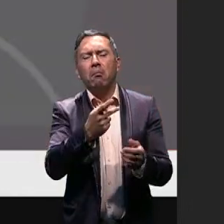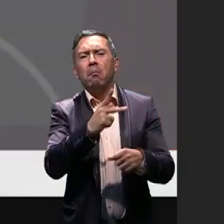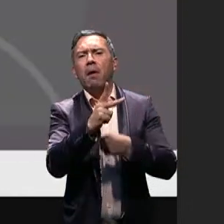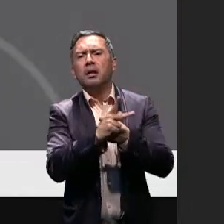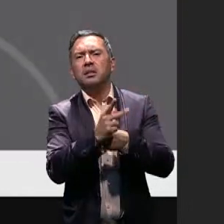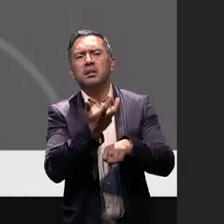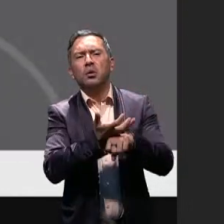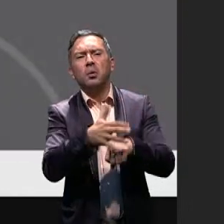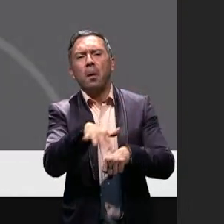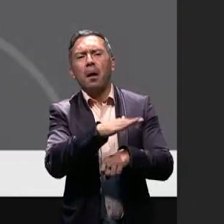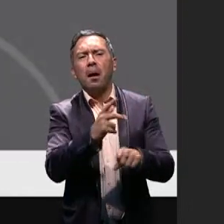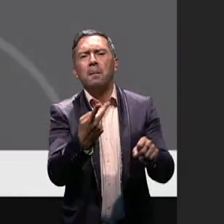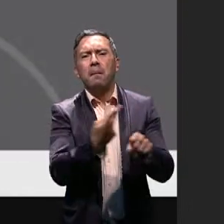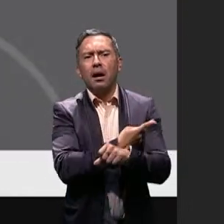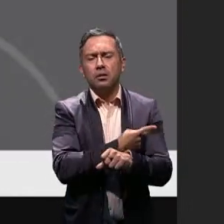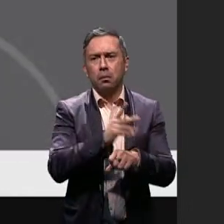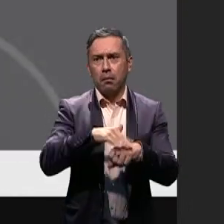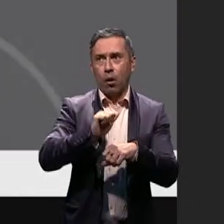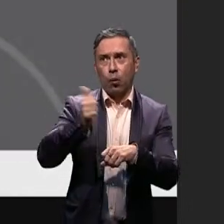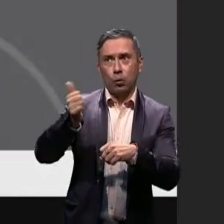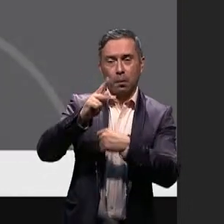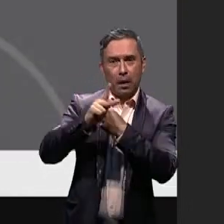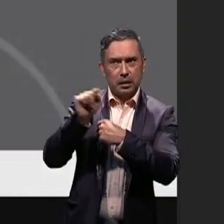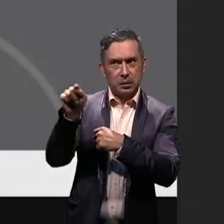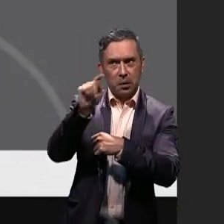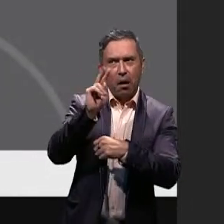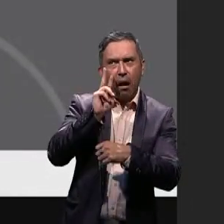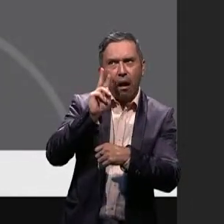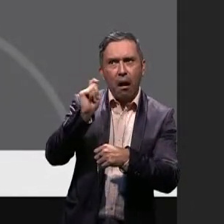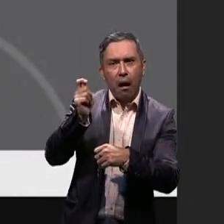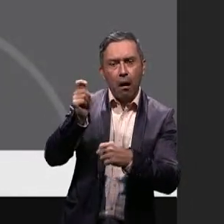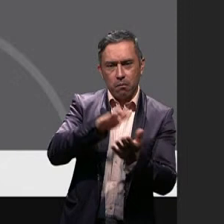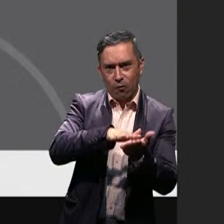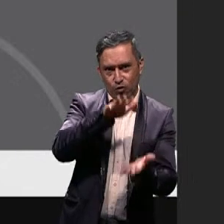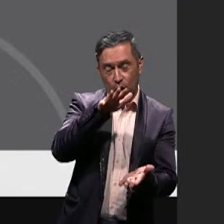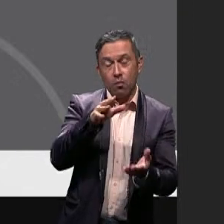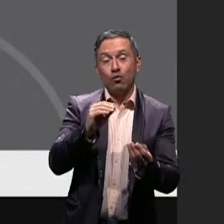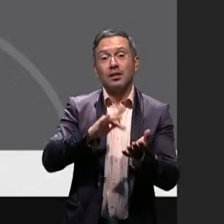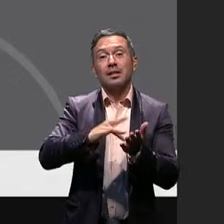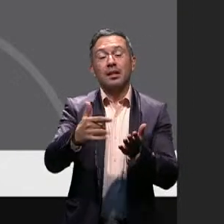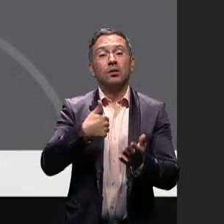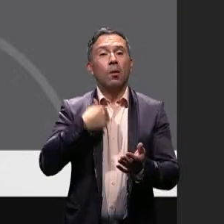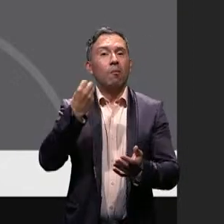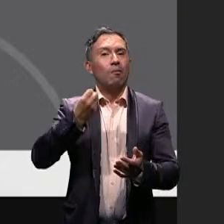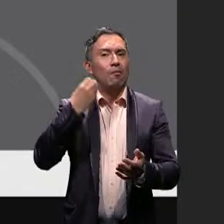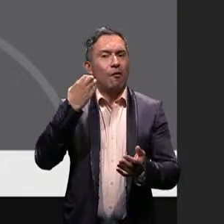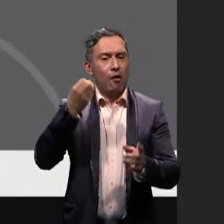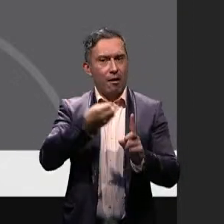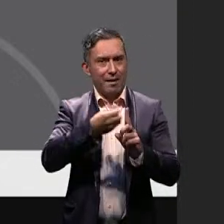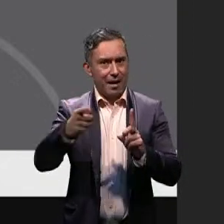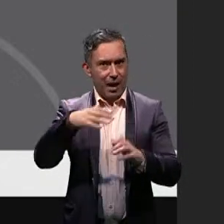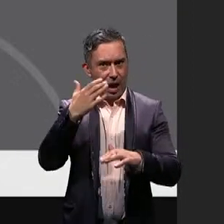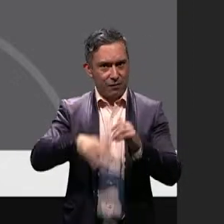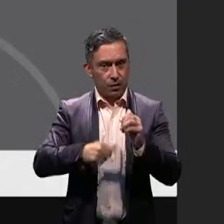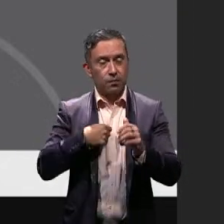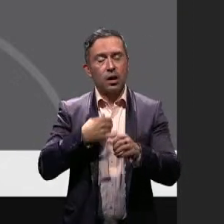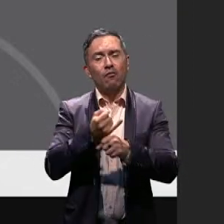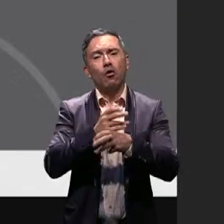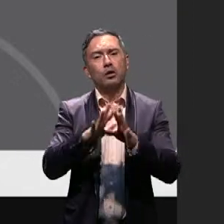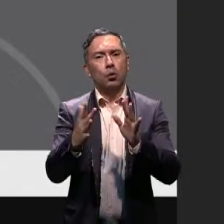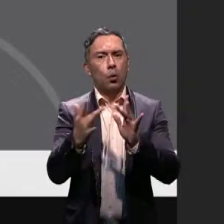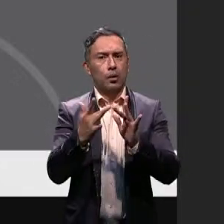contact information, and I really look forward to the conversation. And I'm happy to be here, but I'm very sad